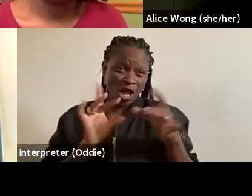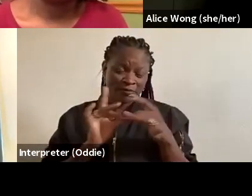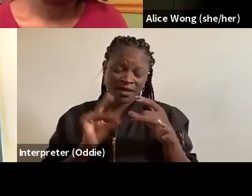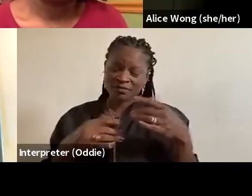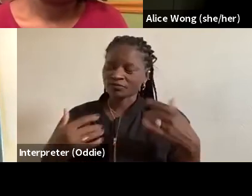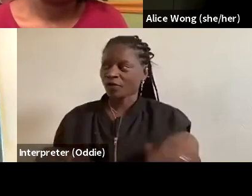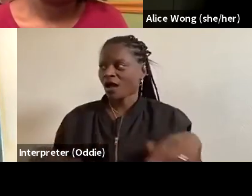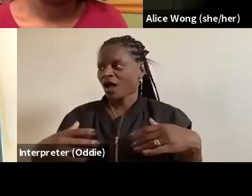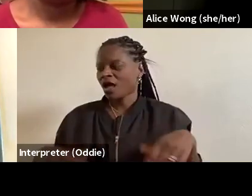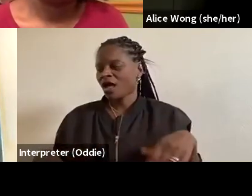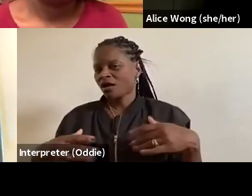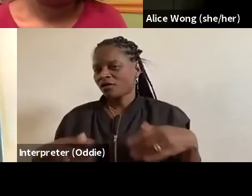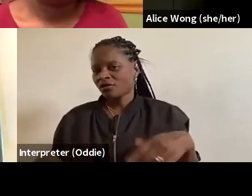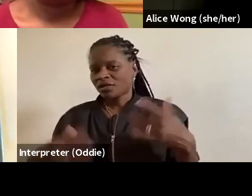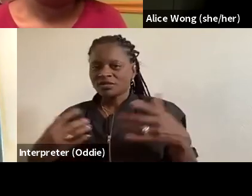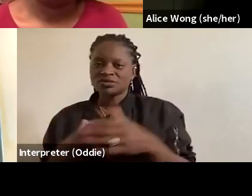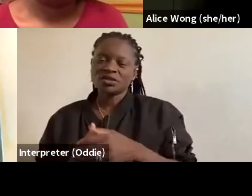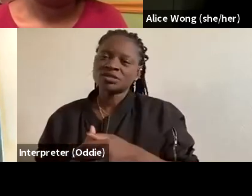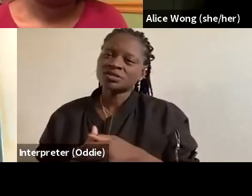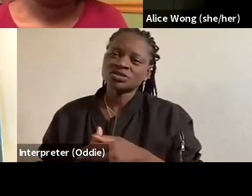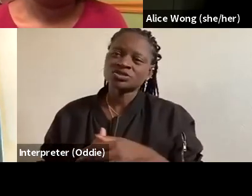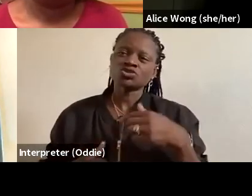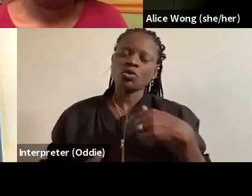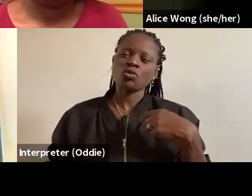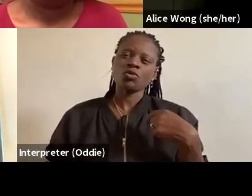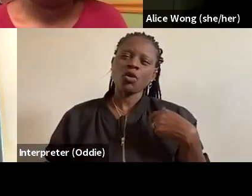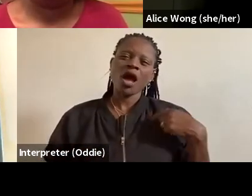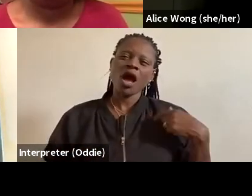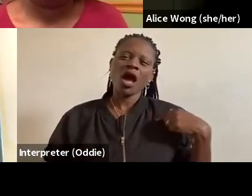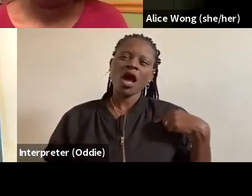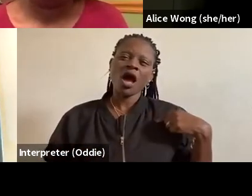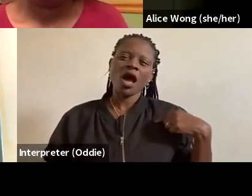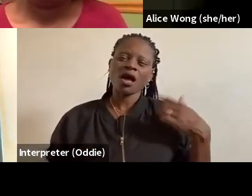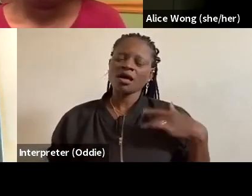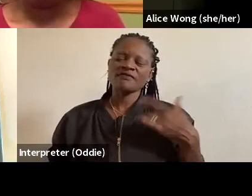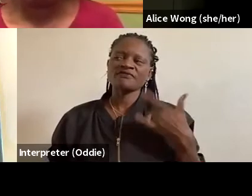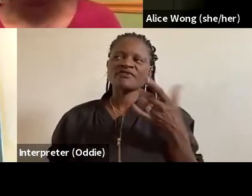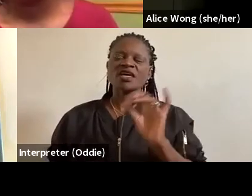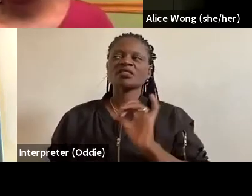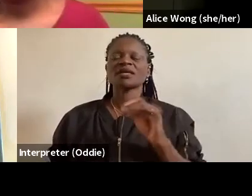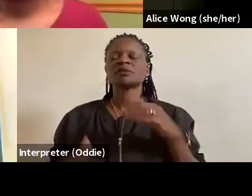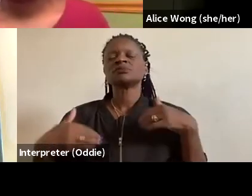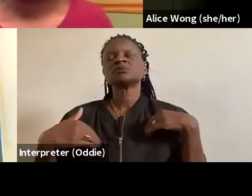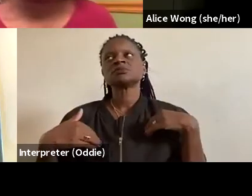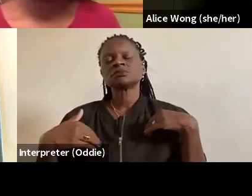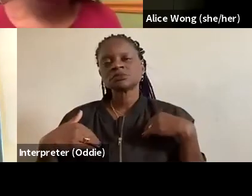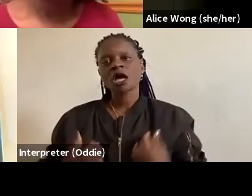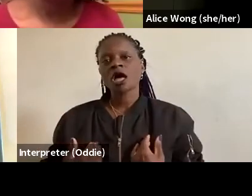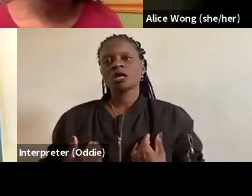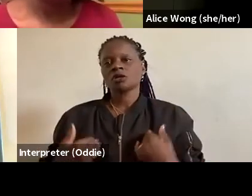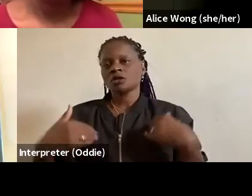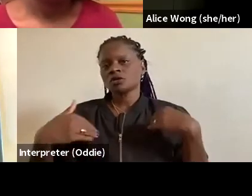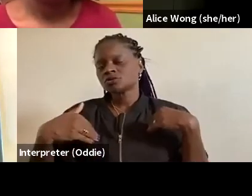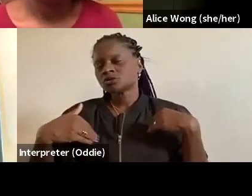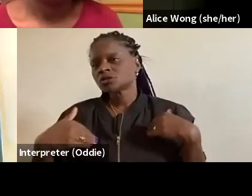work remains. I feel like, you know, it's very tiresome in this sense